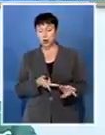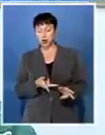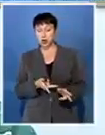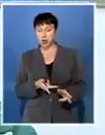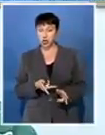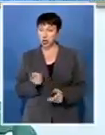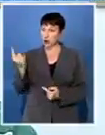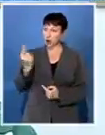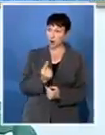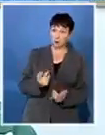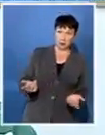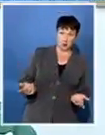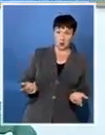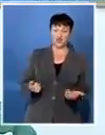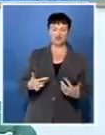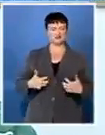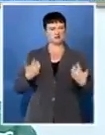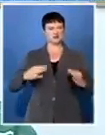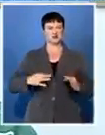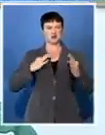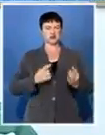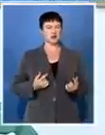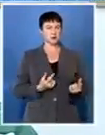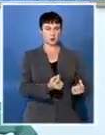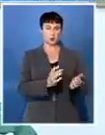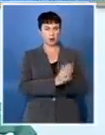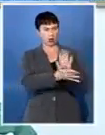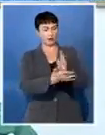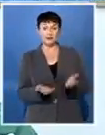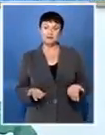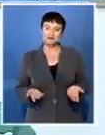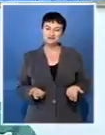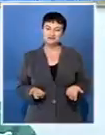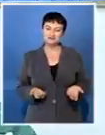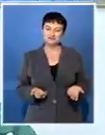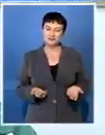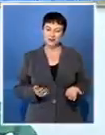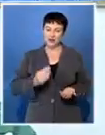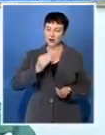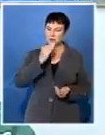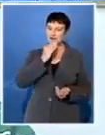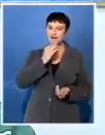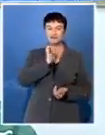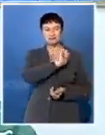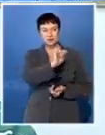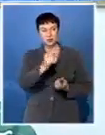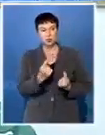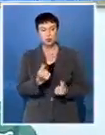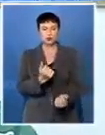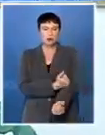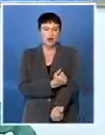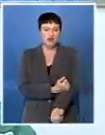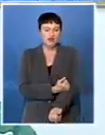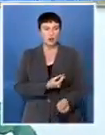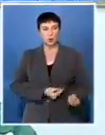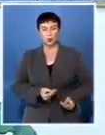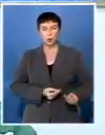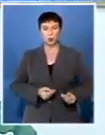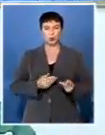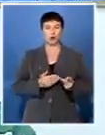the police acting on that information. This kind of criminal conduct, drug smuggling,